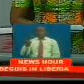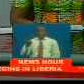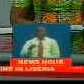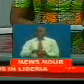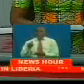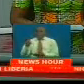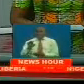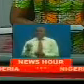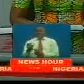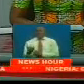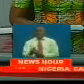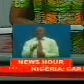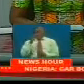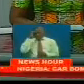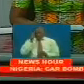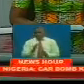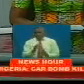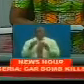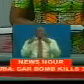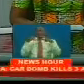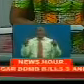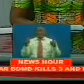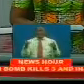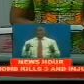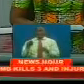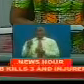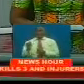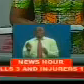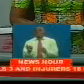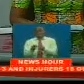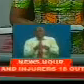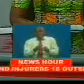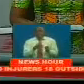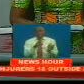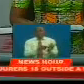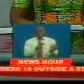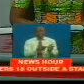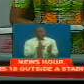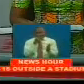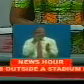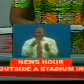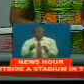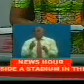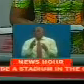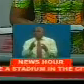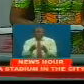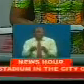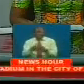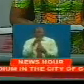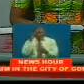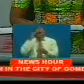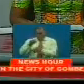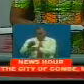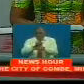2,846 megawatts today. The minister made this statement in Accra where he briefed the media on steps and strategies being taken by the